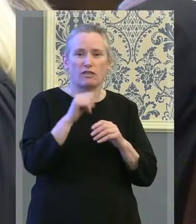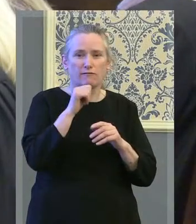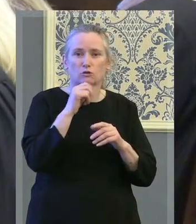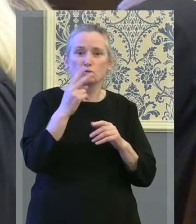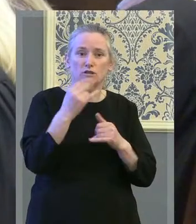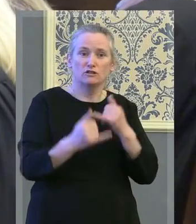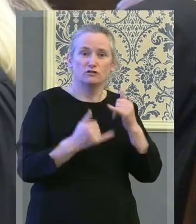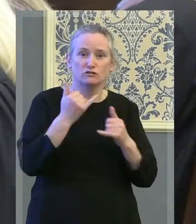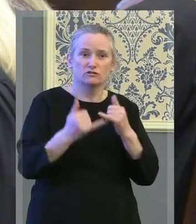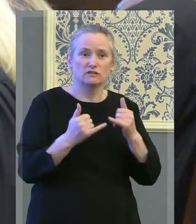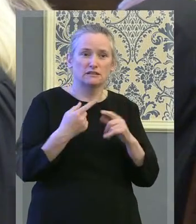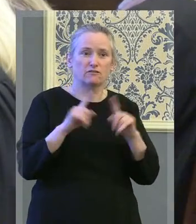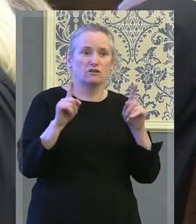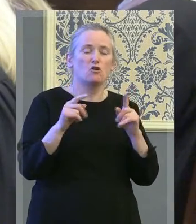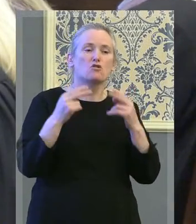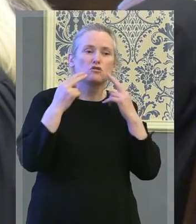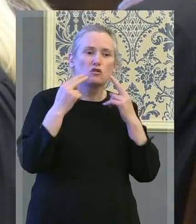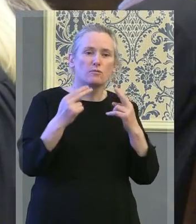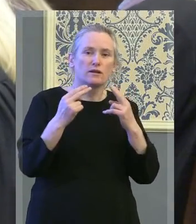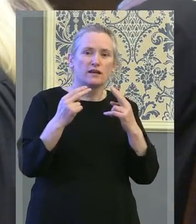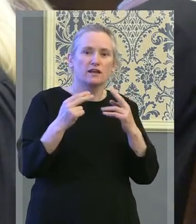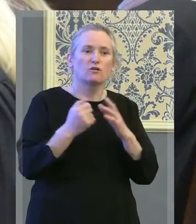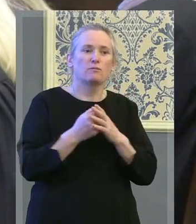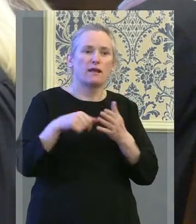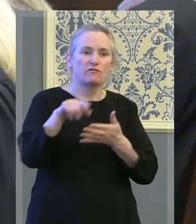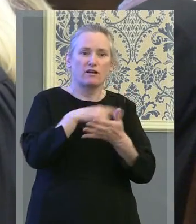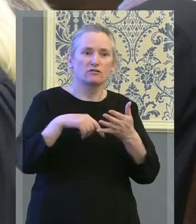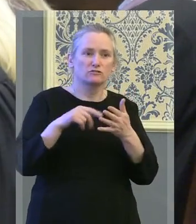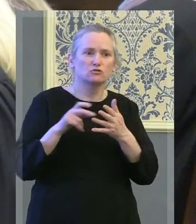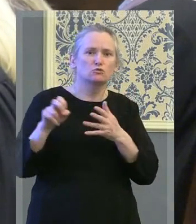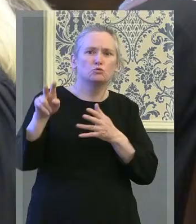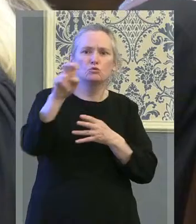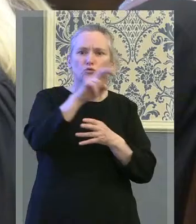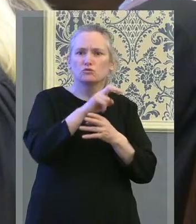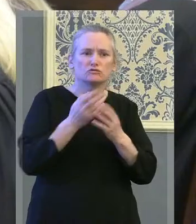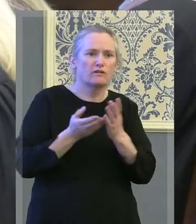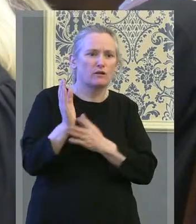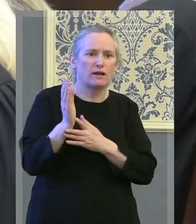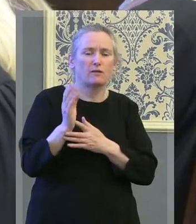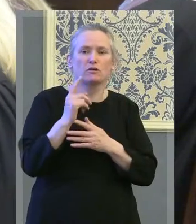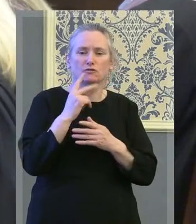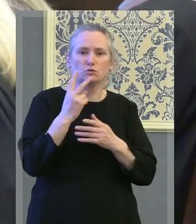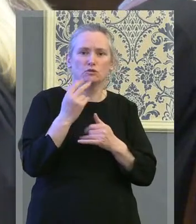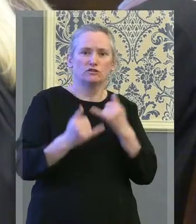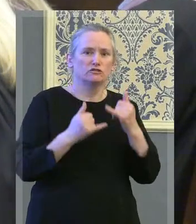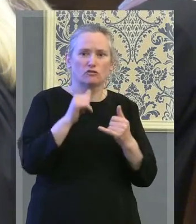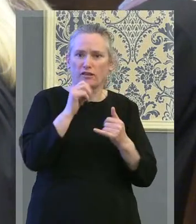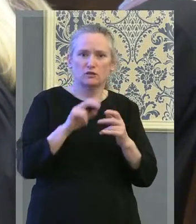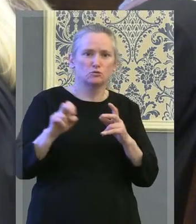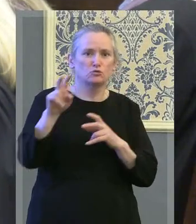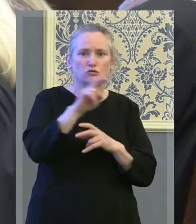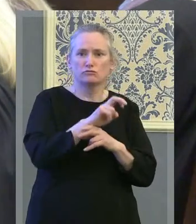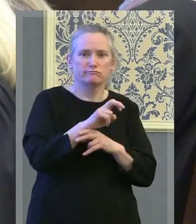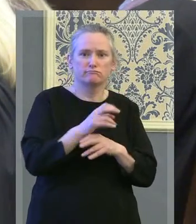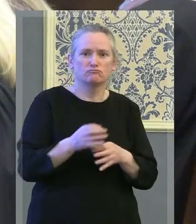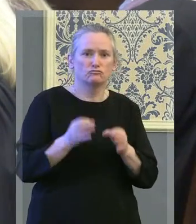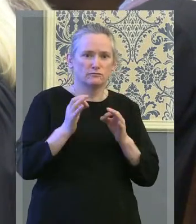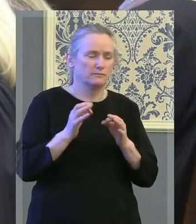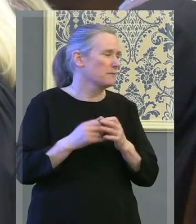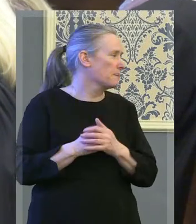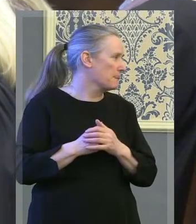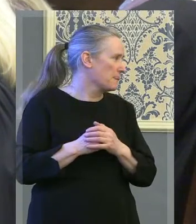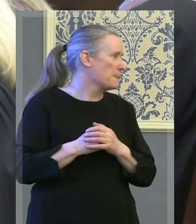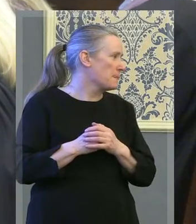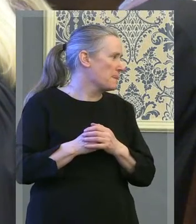years, which is very unusual. Normally when you have a hit record, you're on the road immediately. But for 2 years I didn't do that, which was good for me as a songwriter,